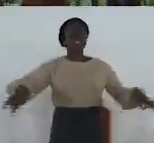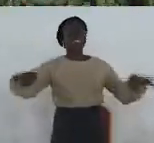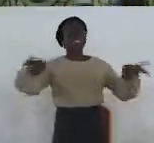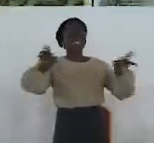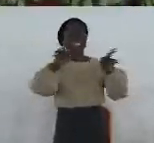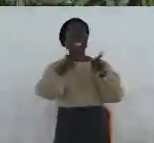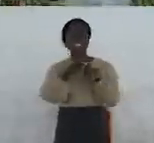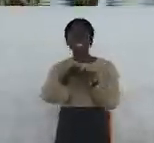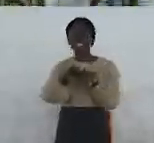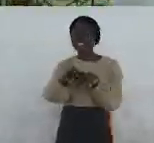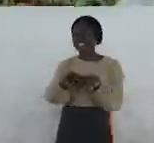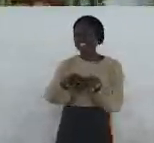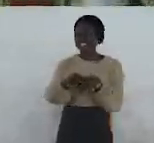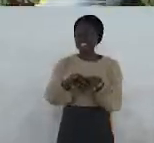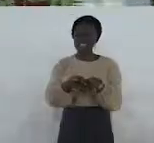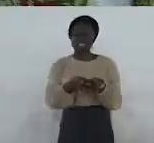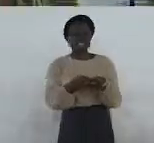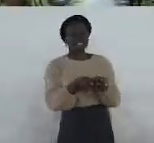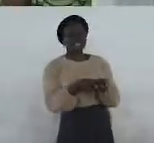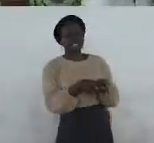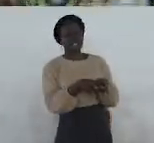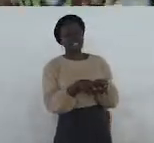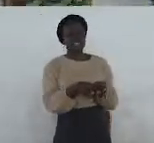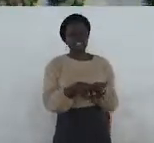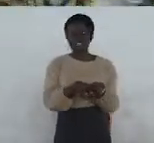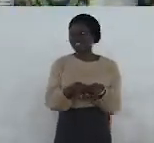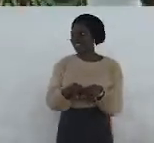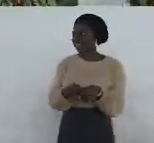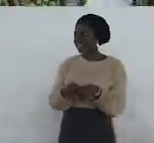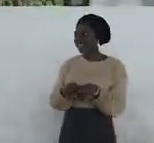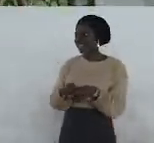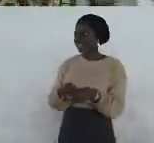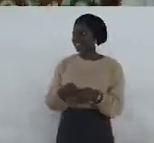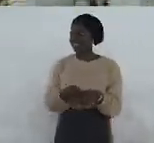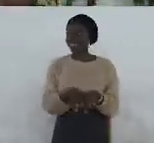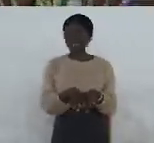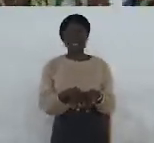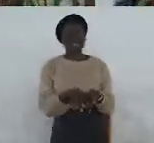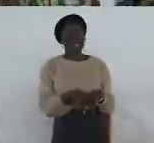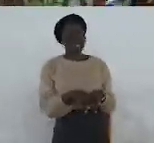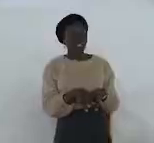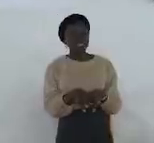place glory glory and